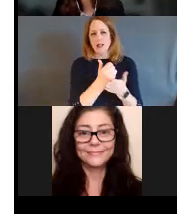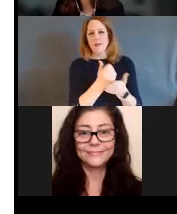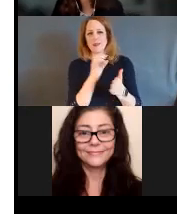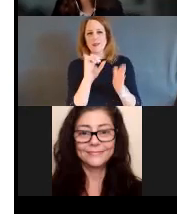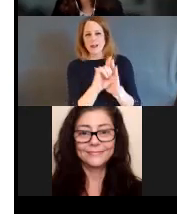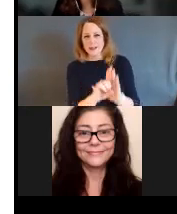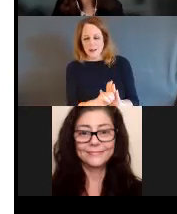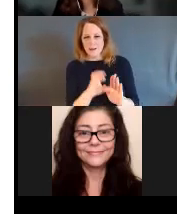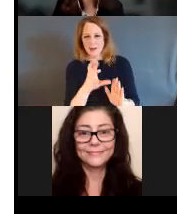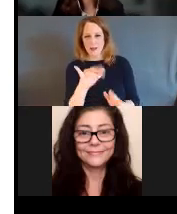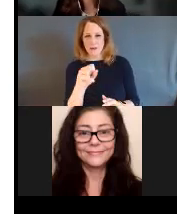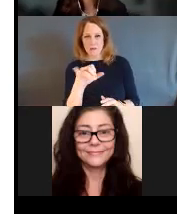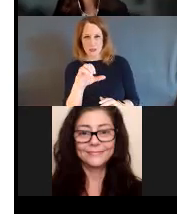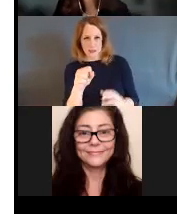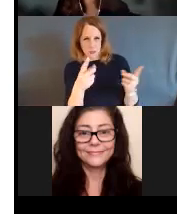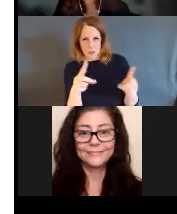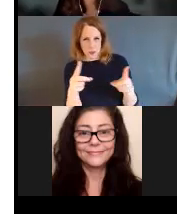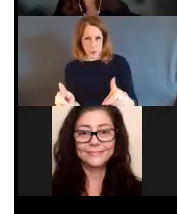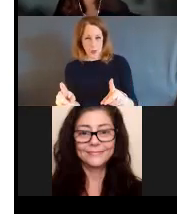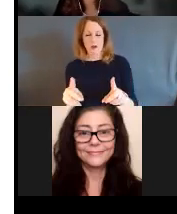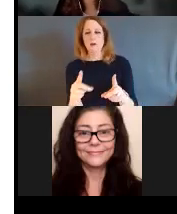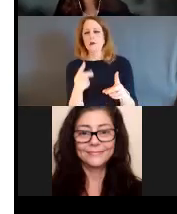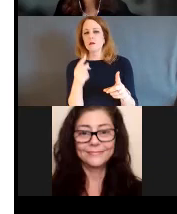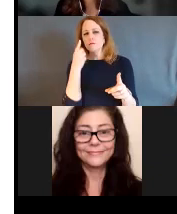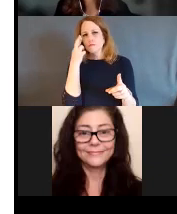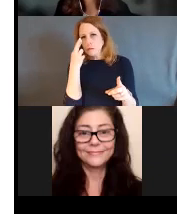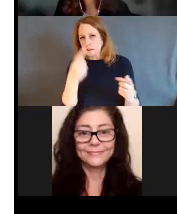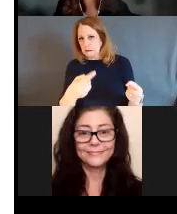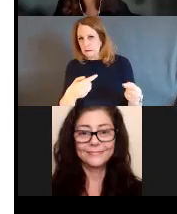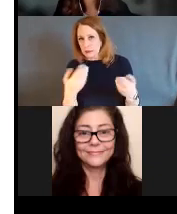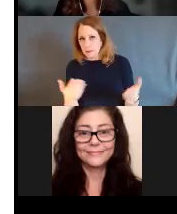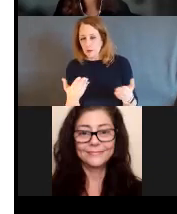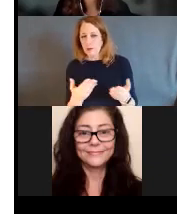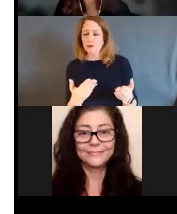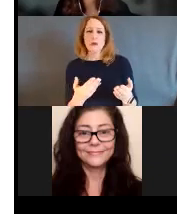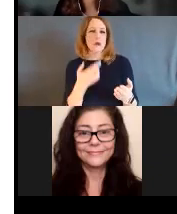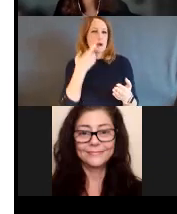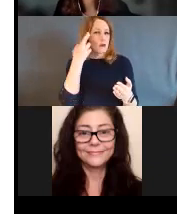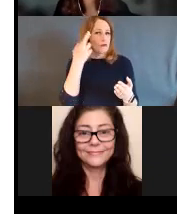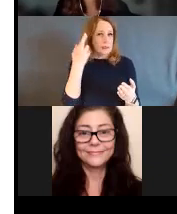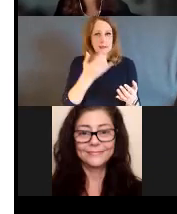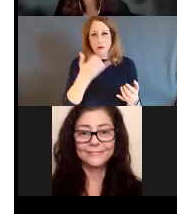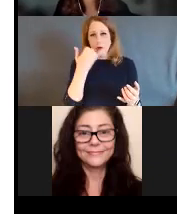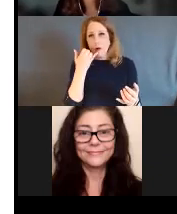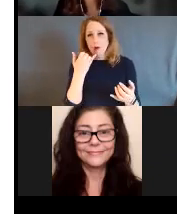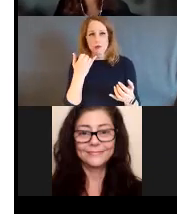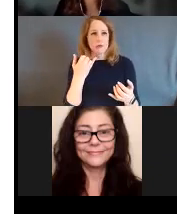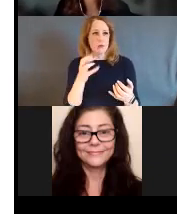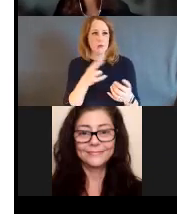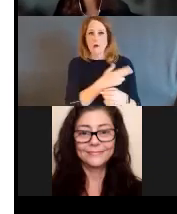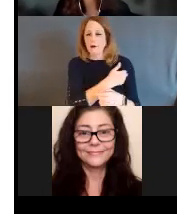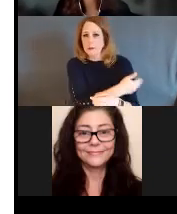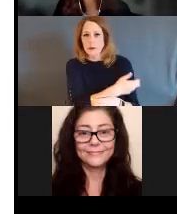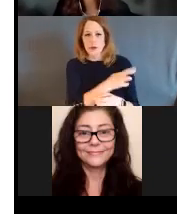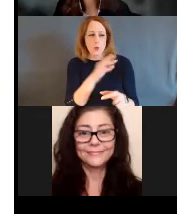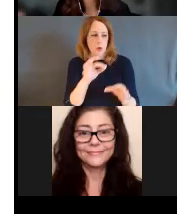is, what is going on, what brought them to you, what brought them to this hotline call or to the hospital or to the courtroom